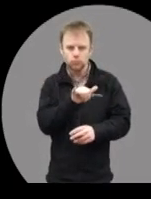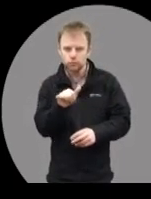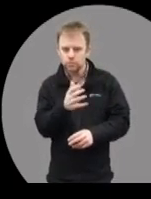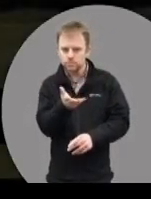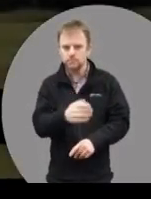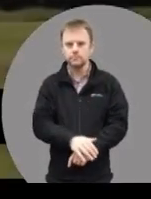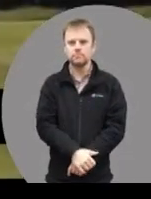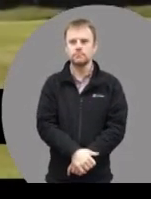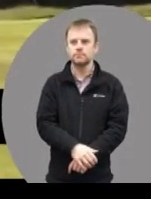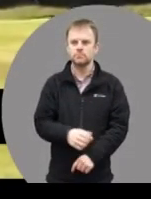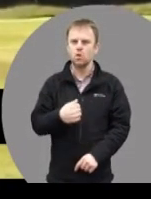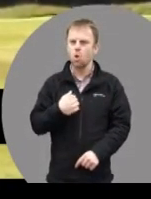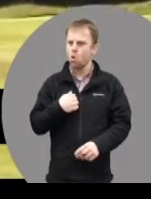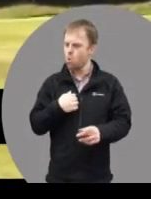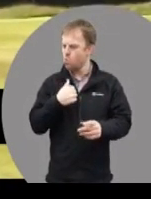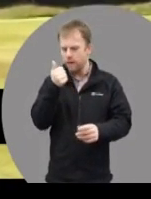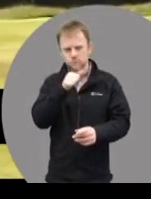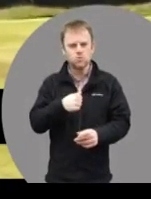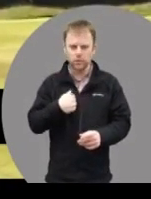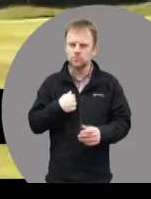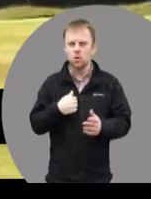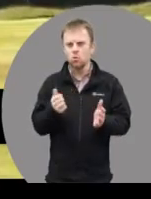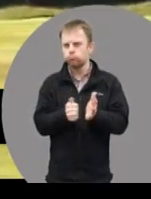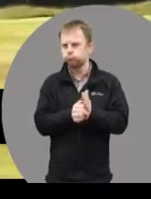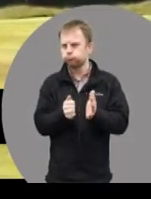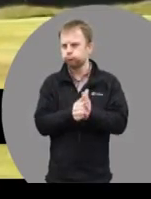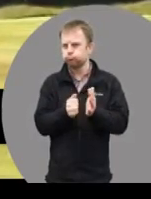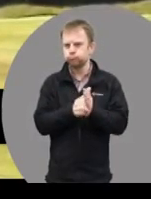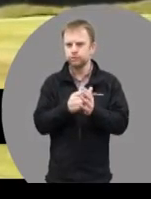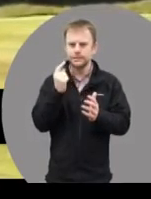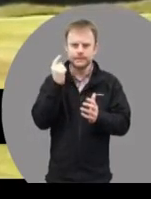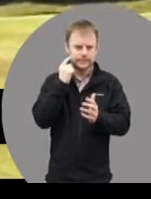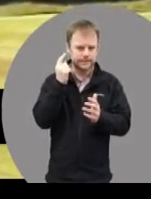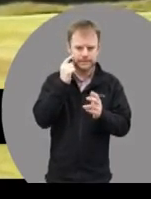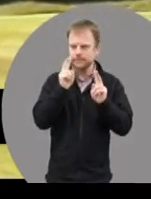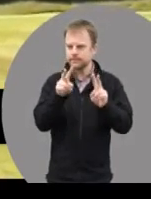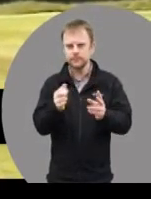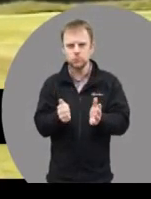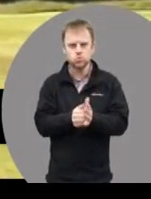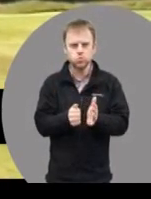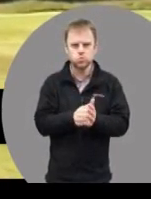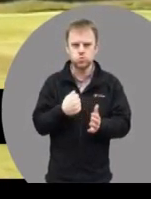even life, you know, not being able to hear or see. It was very, very strange feeling.